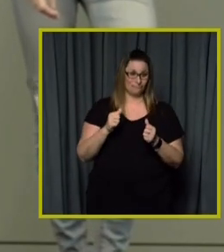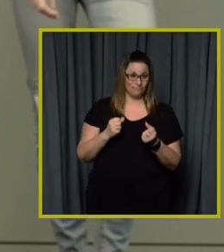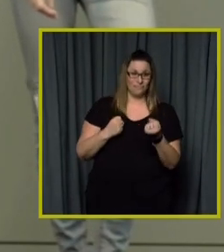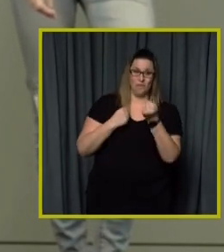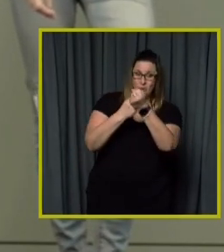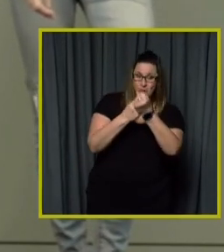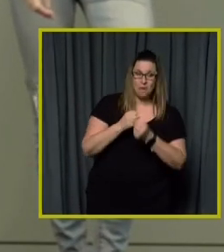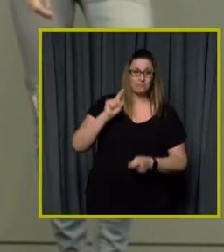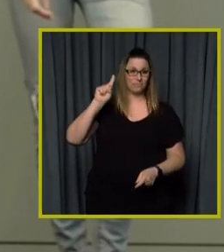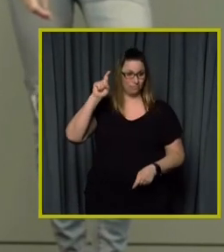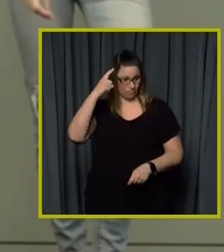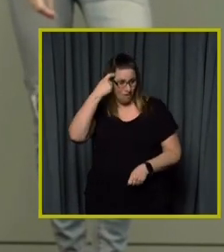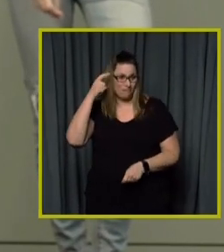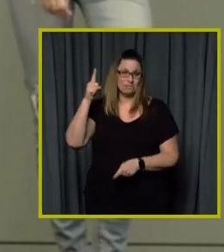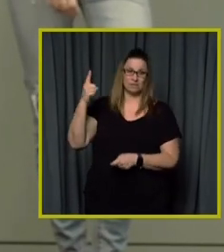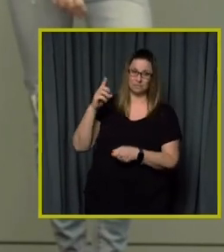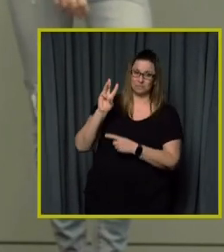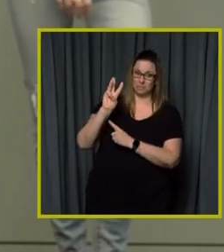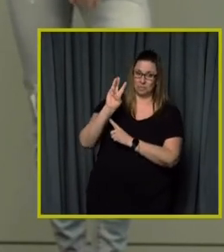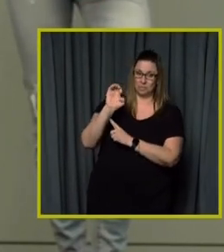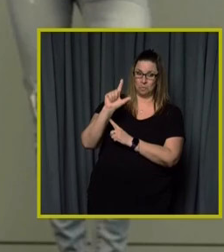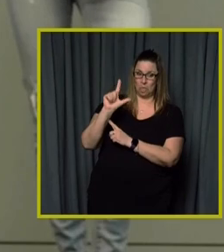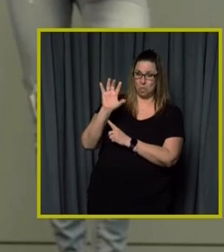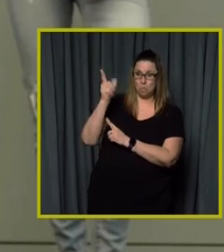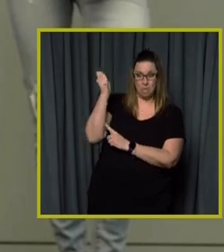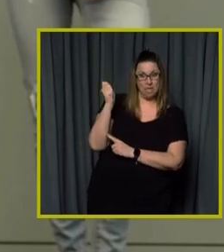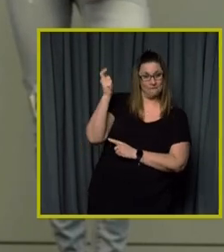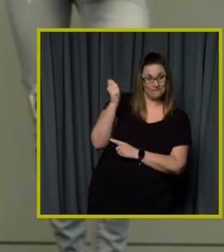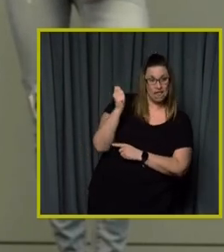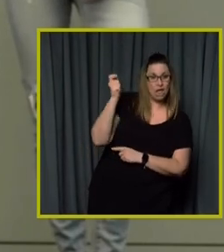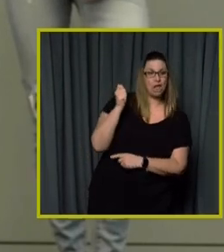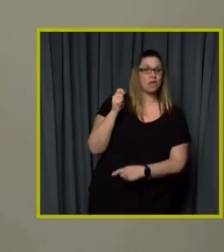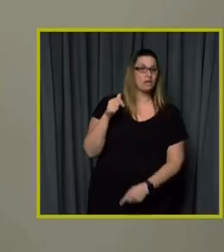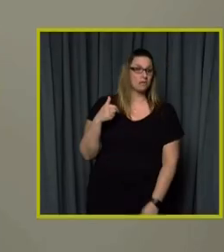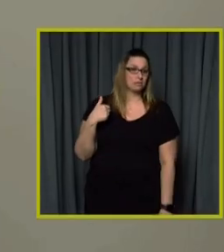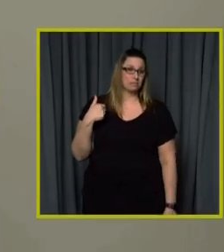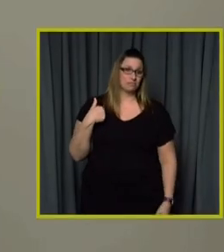years ago. And we're still around and we're still fighting.